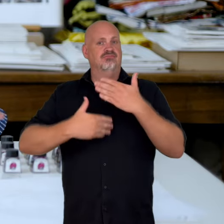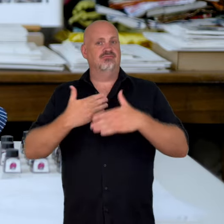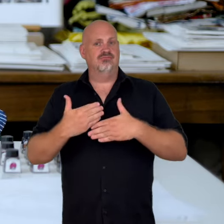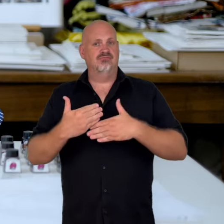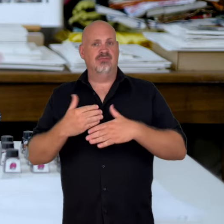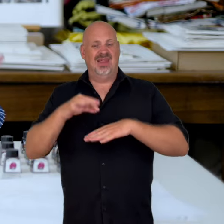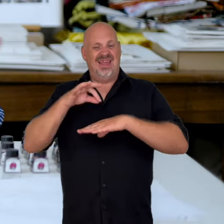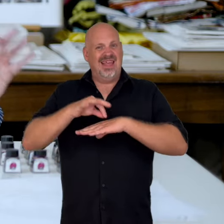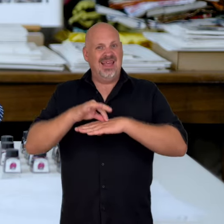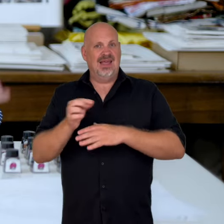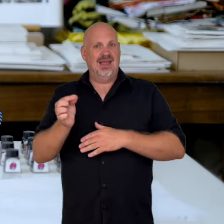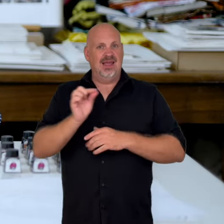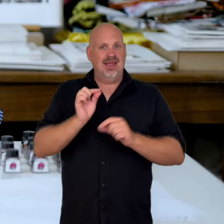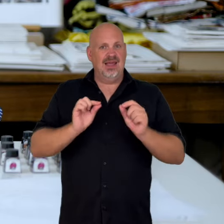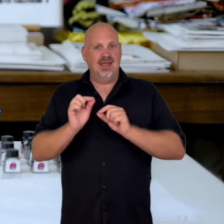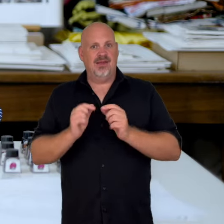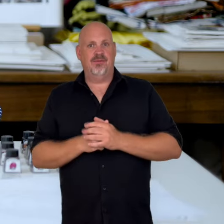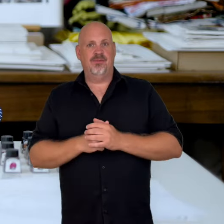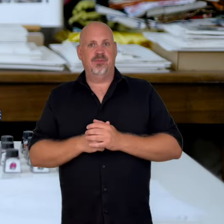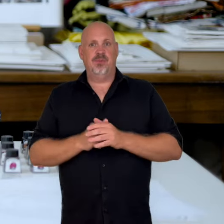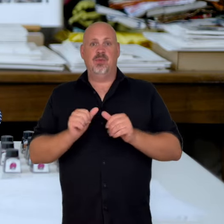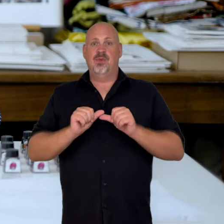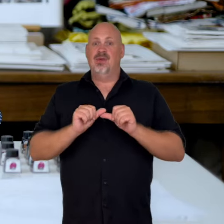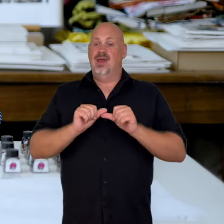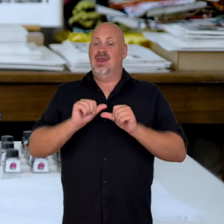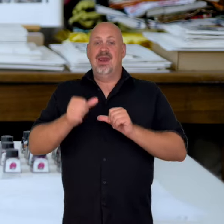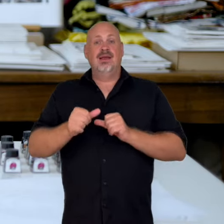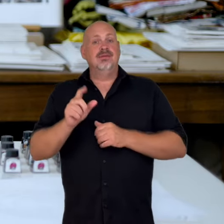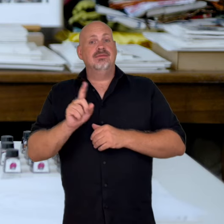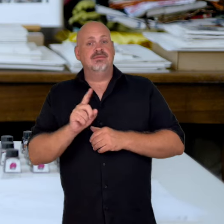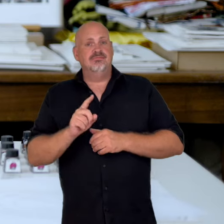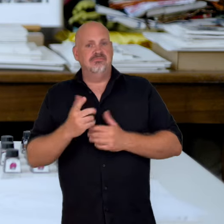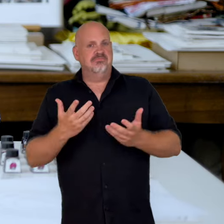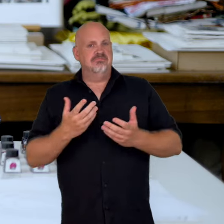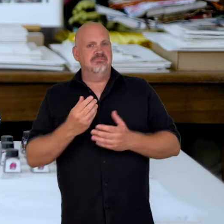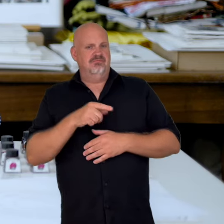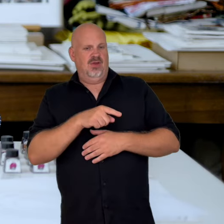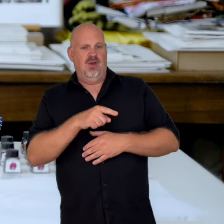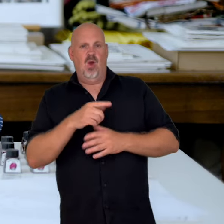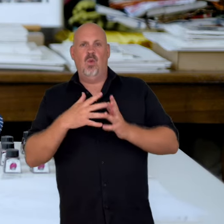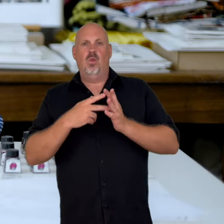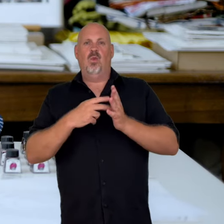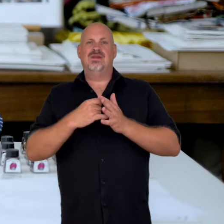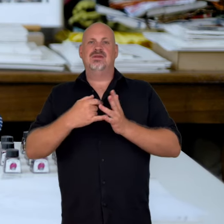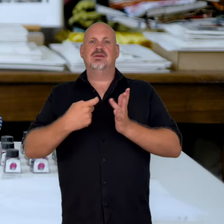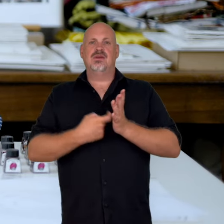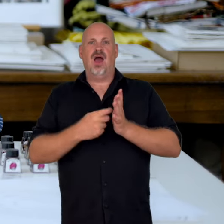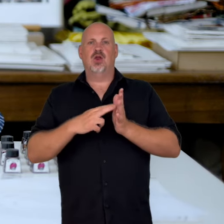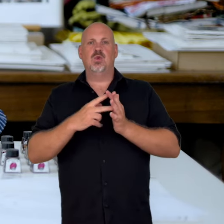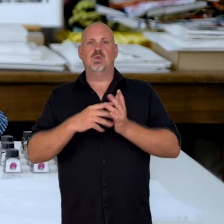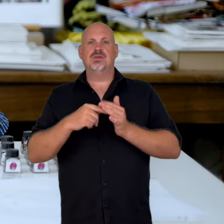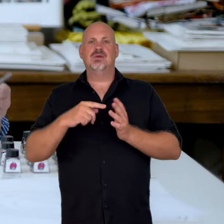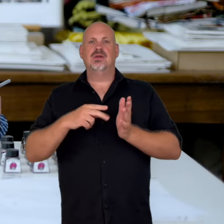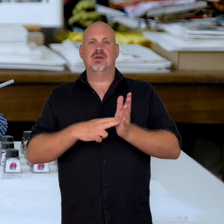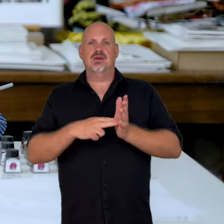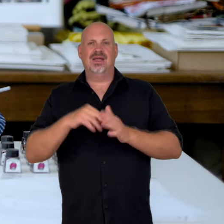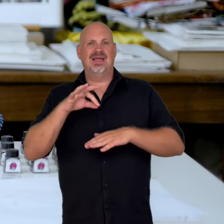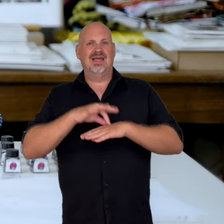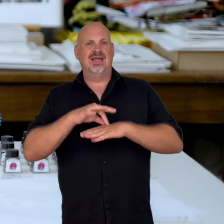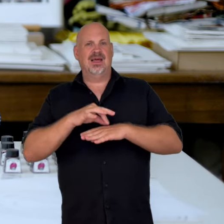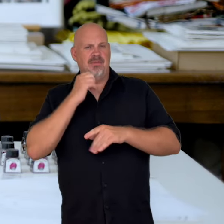as you want it. It's, the main aim is to get this shape down. From there, we can then work with